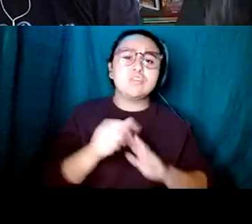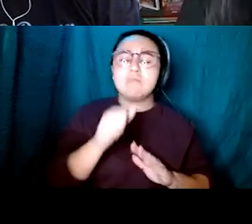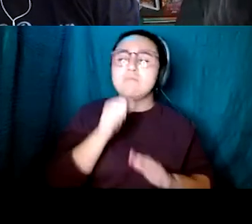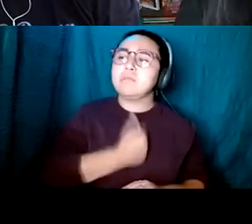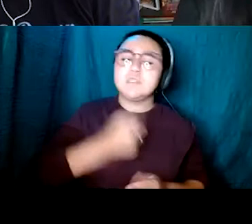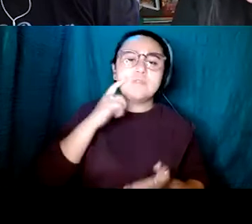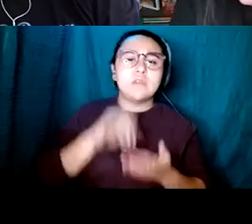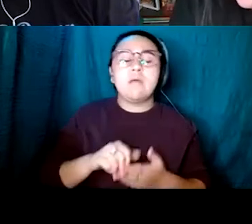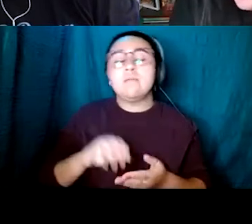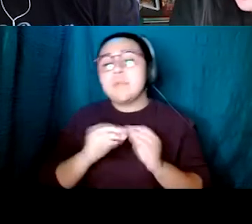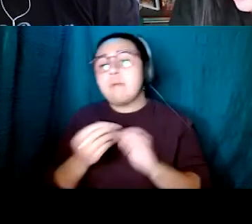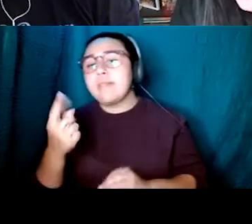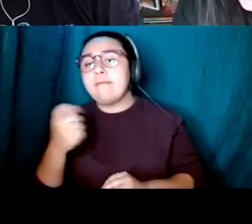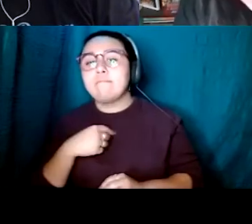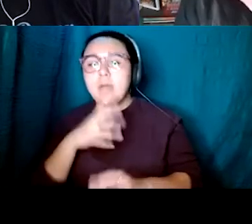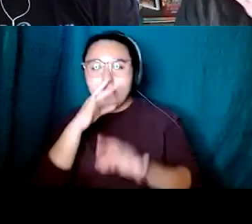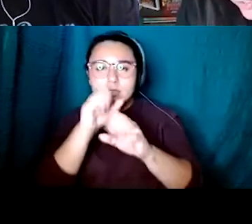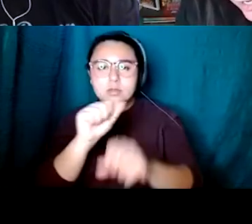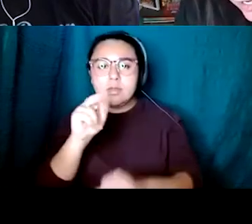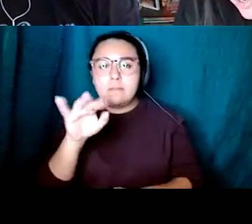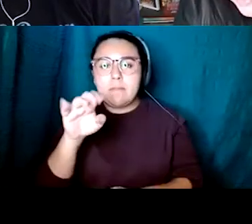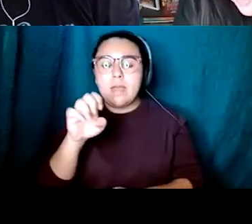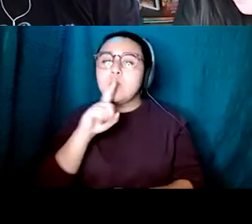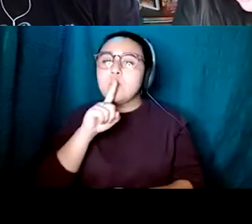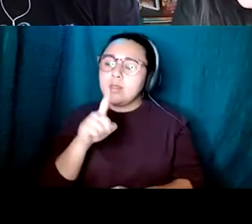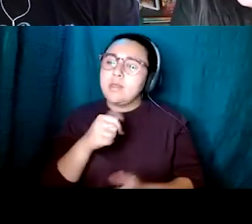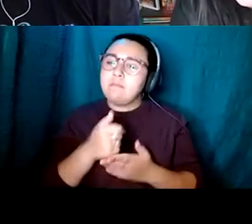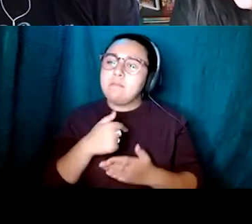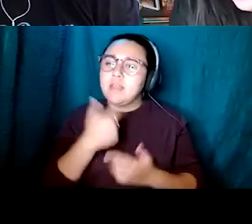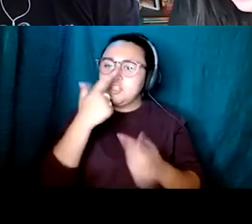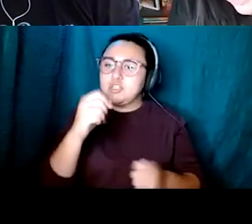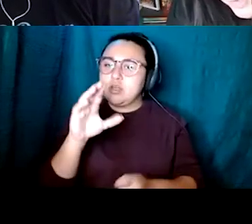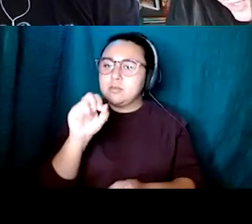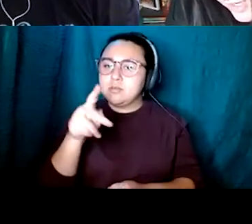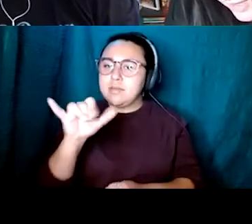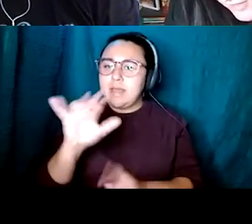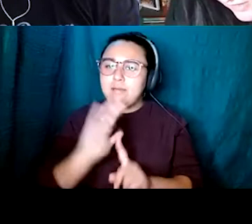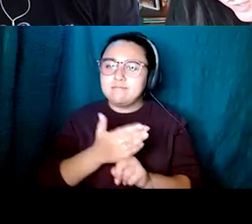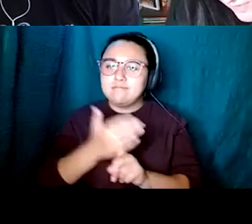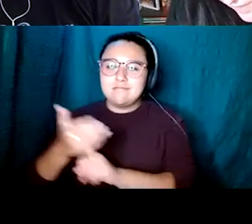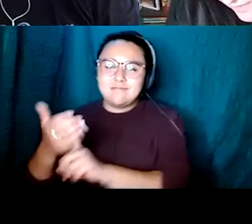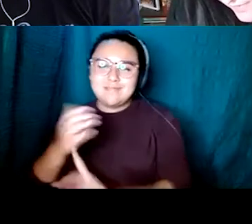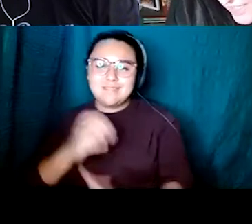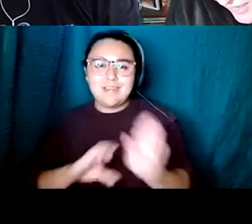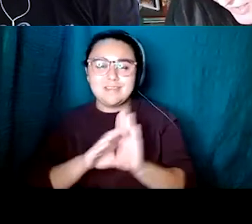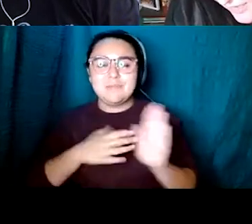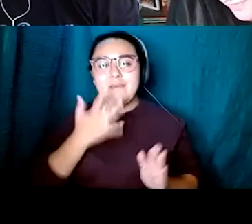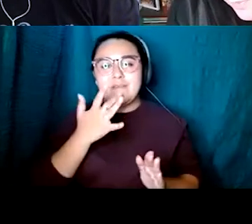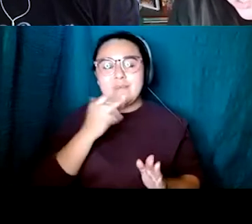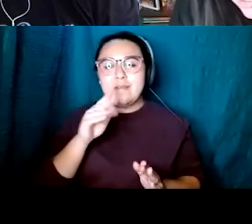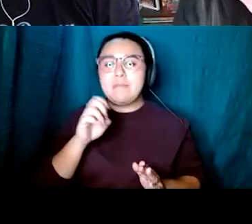My interest in anime eventually led to an interest in cosplaying, dressing up as characters from my favorite series, and soon led to me binding my